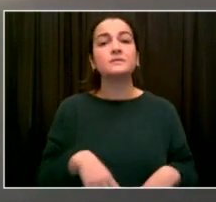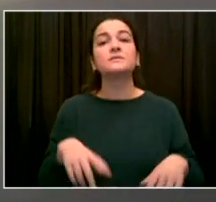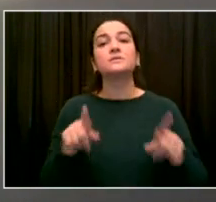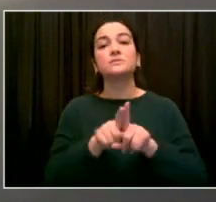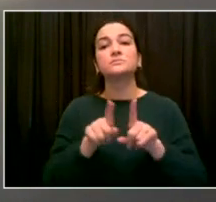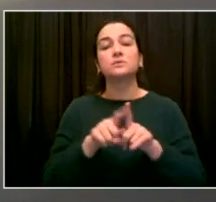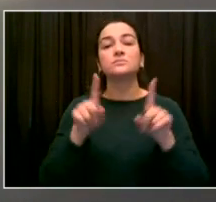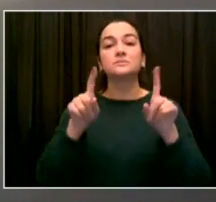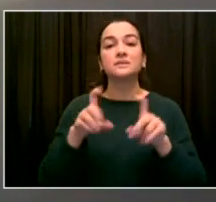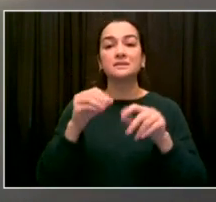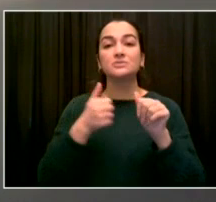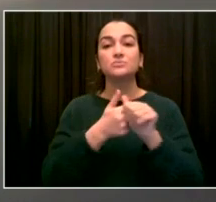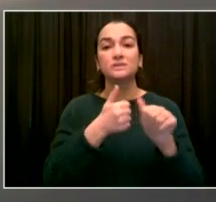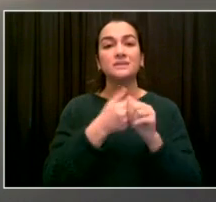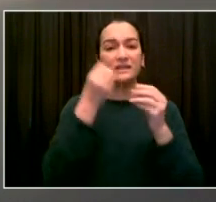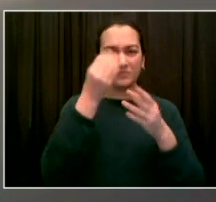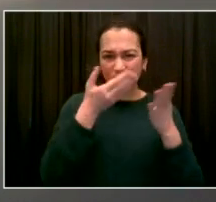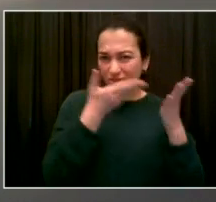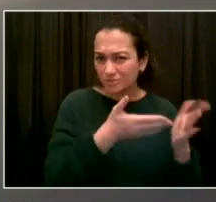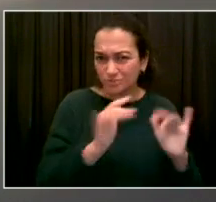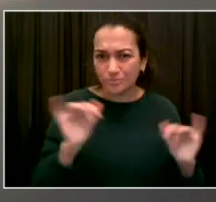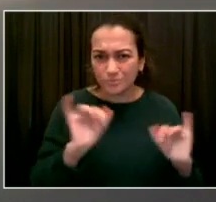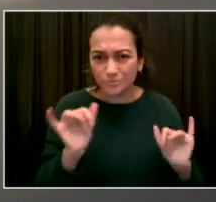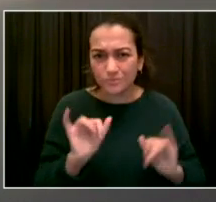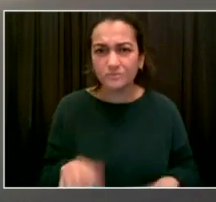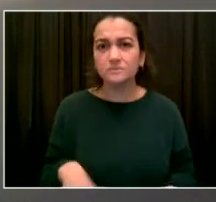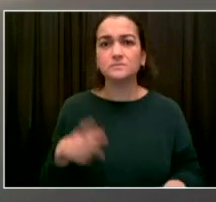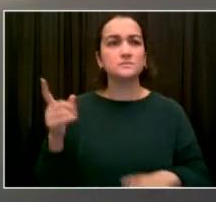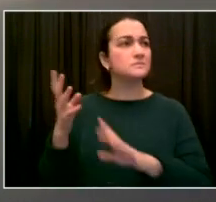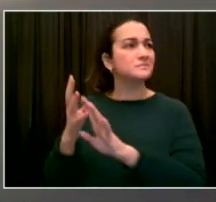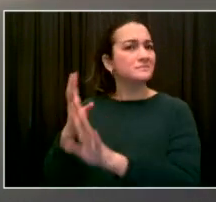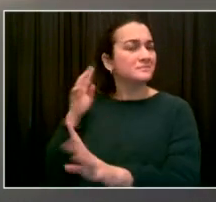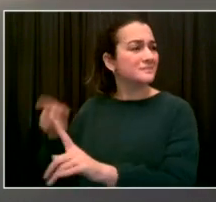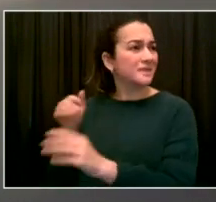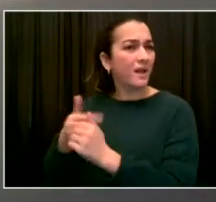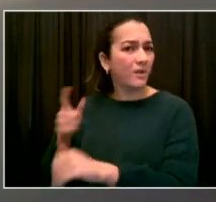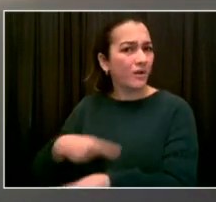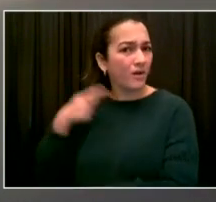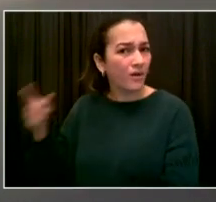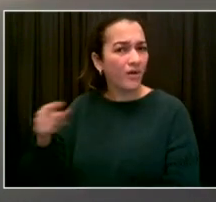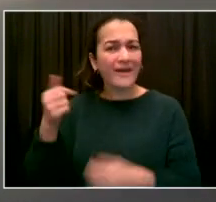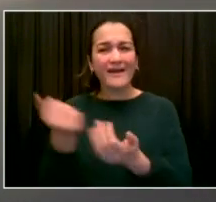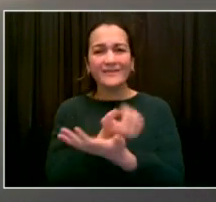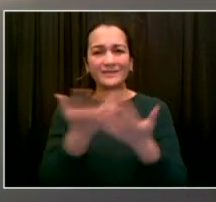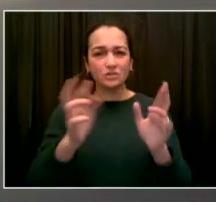choose one that does not require waiting. And then we, on